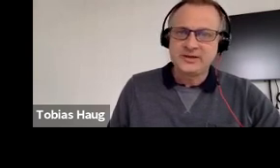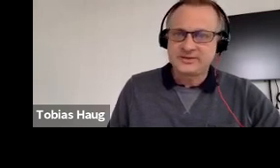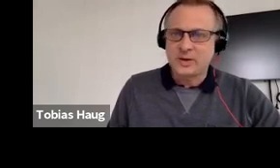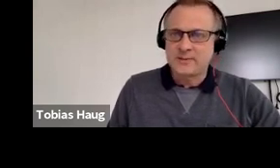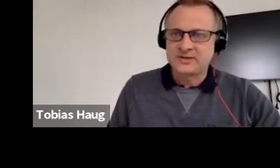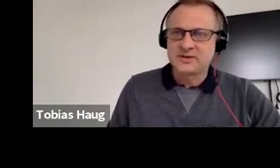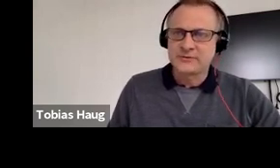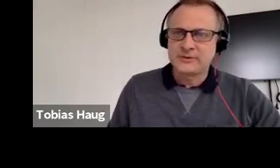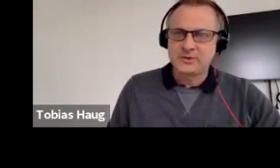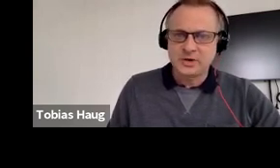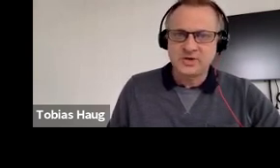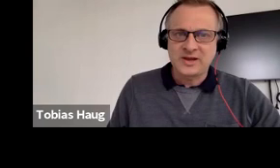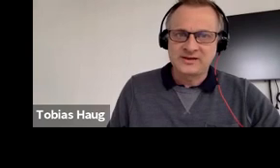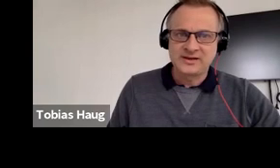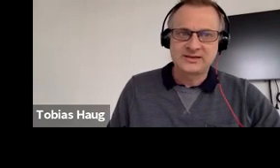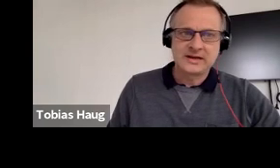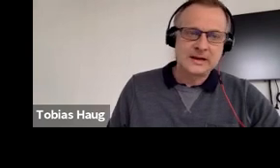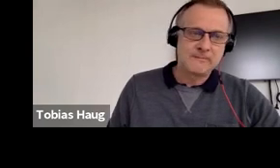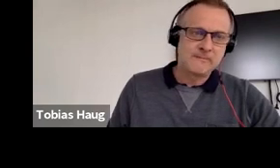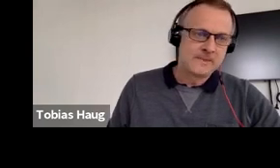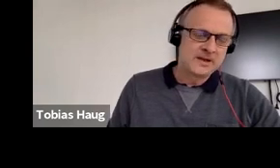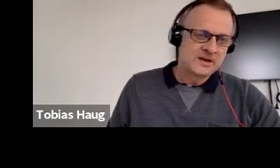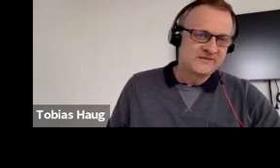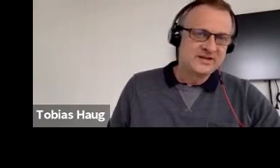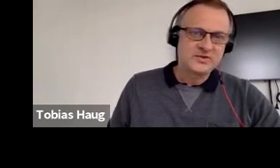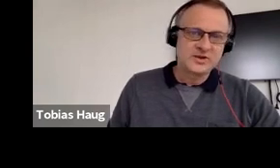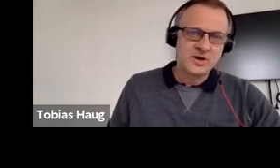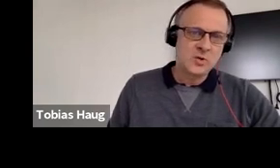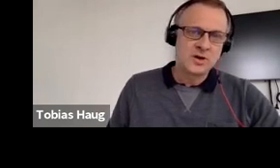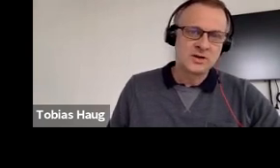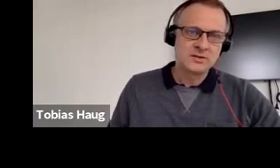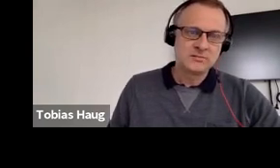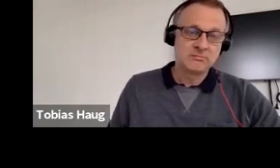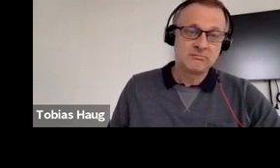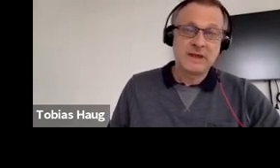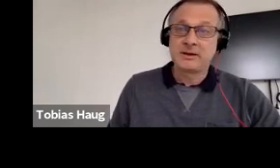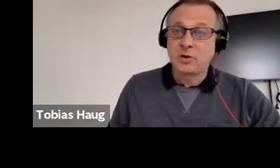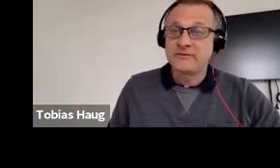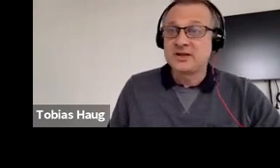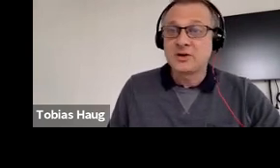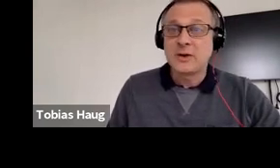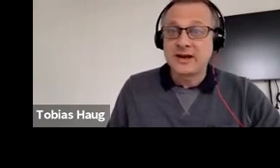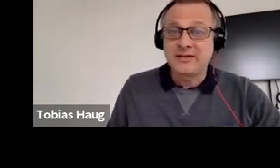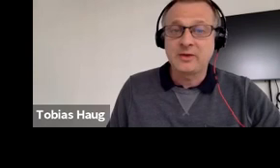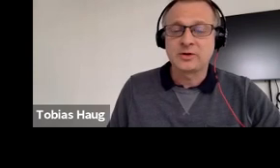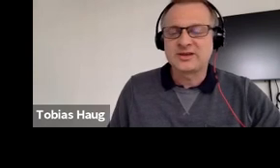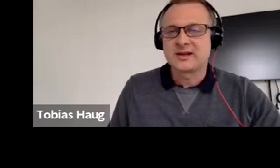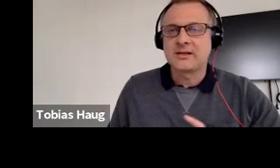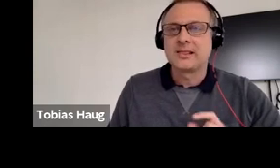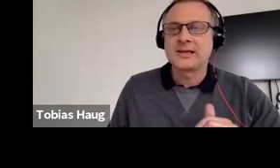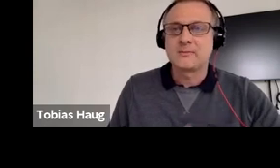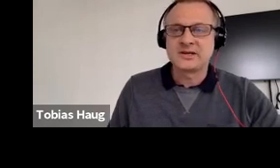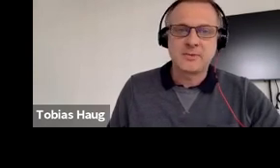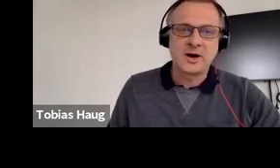fully described. It's not fully documented. We don't know at all. We don't know anything, or just